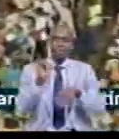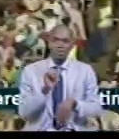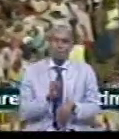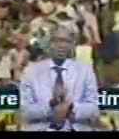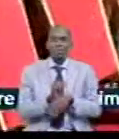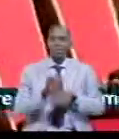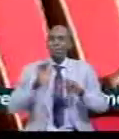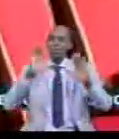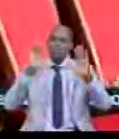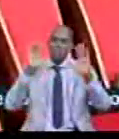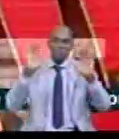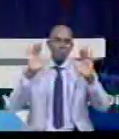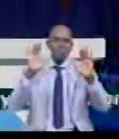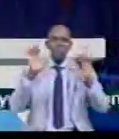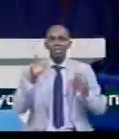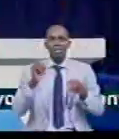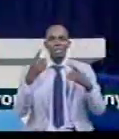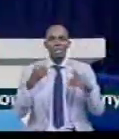wonders.